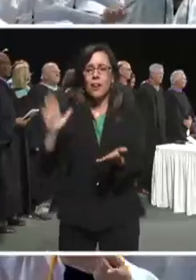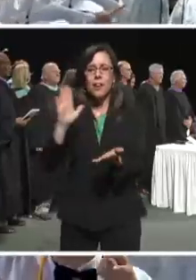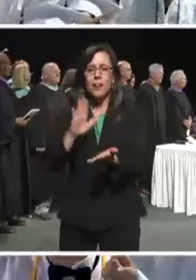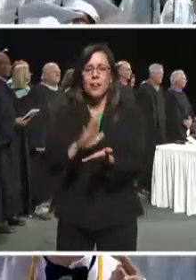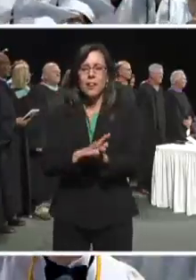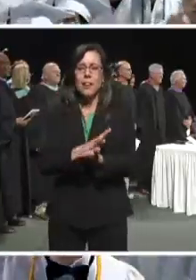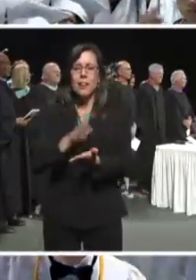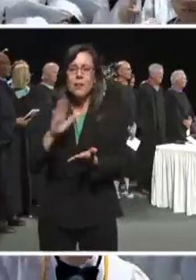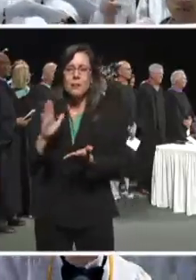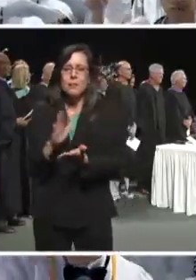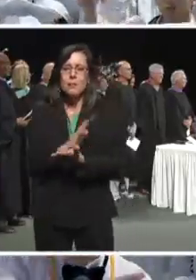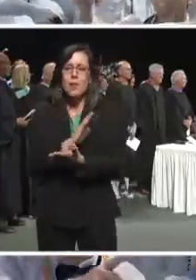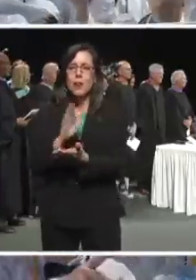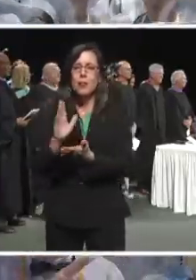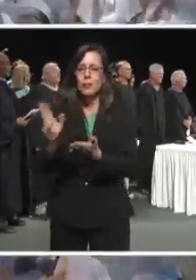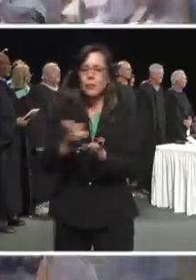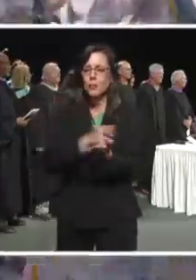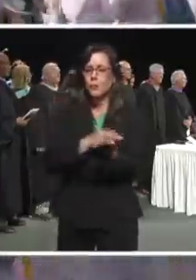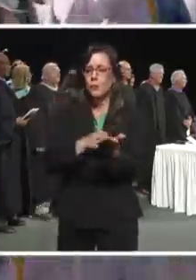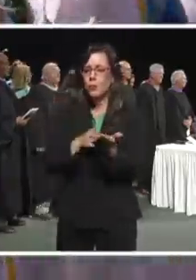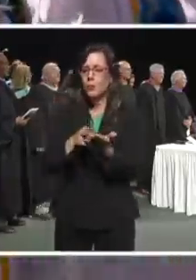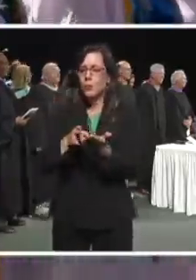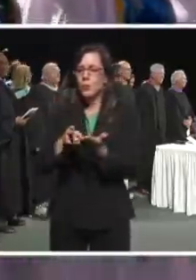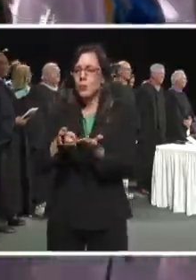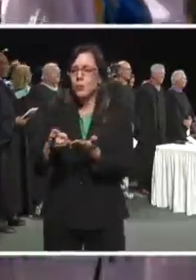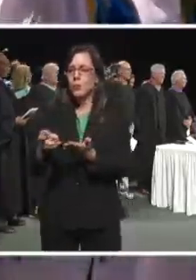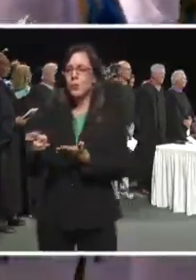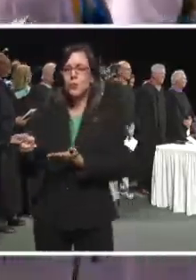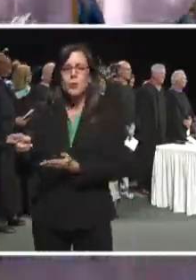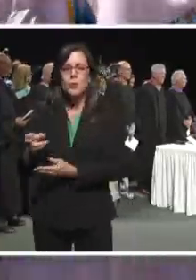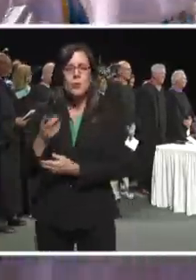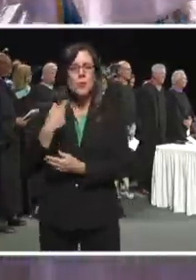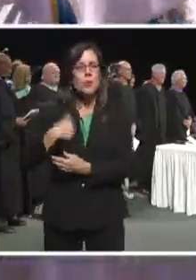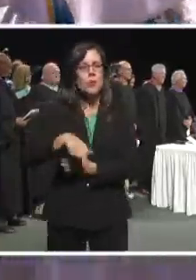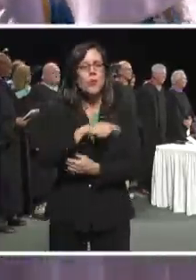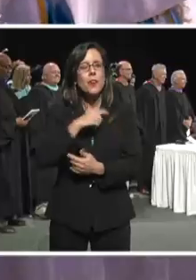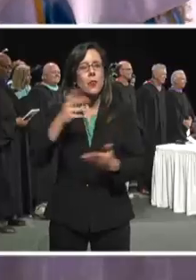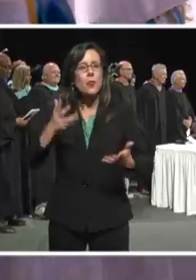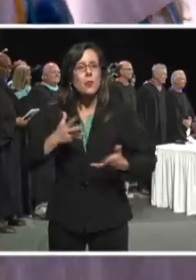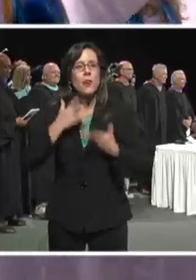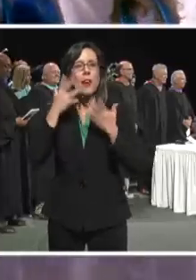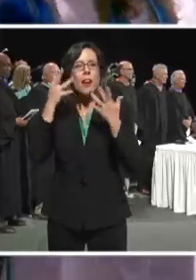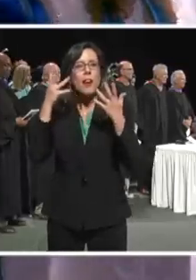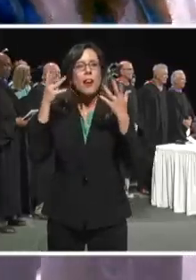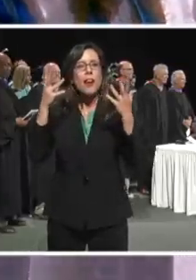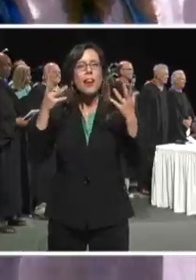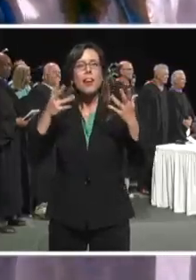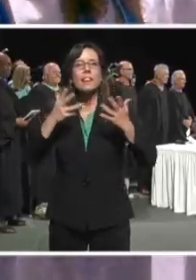Thank you.